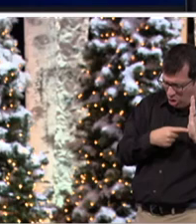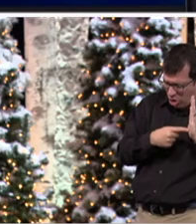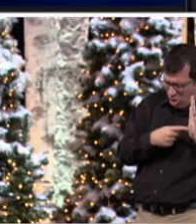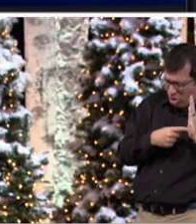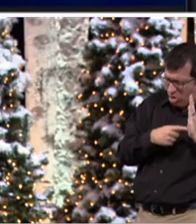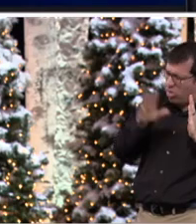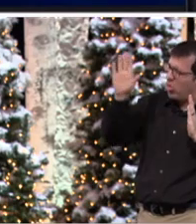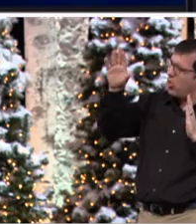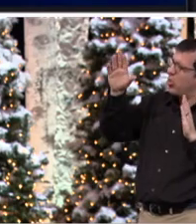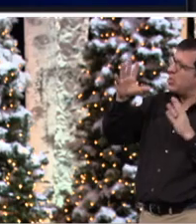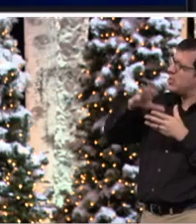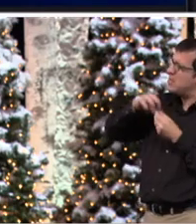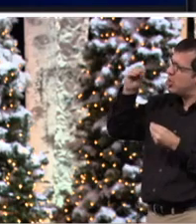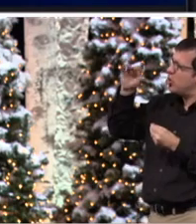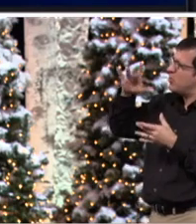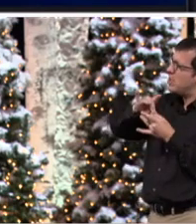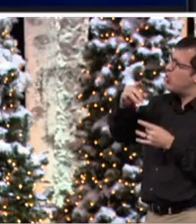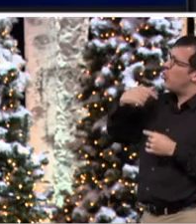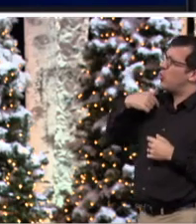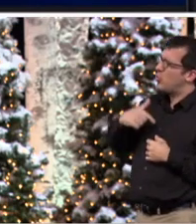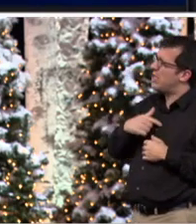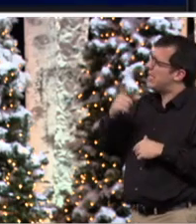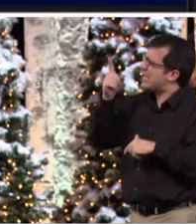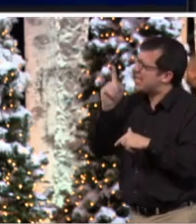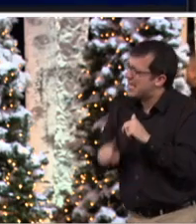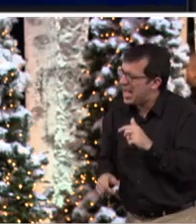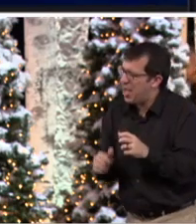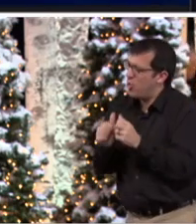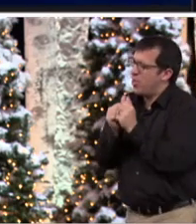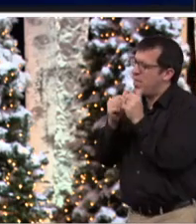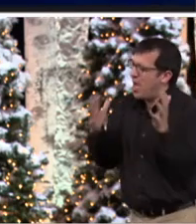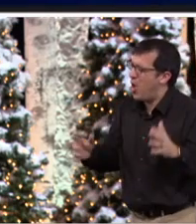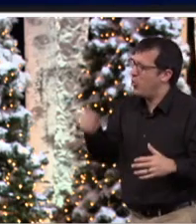Holy Spirit, we are telling you, we can't do it without you.